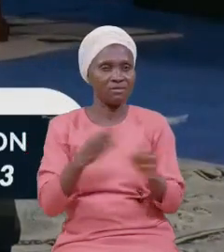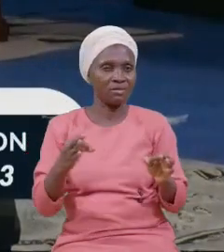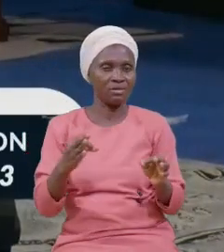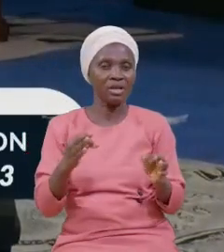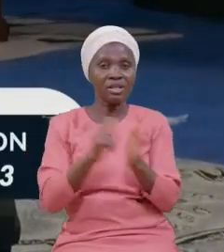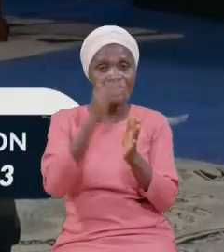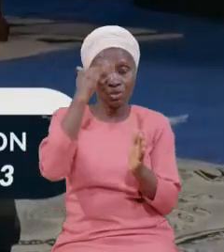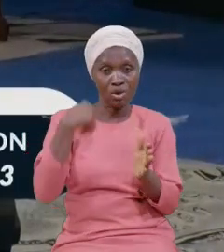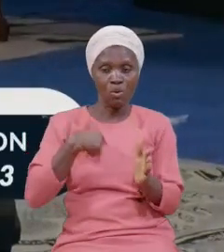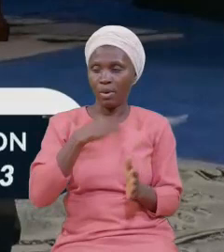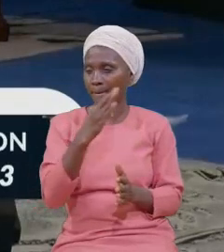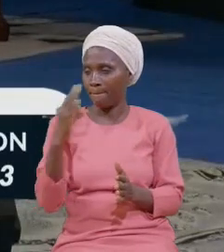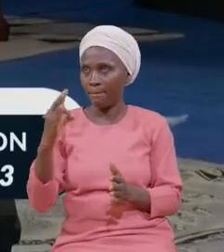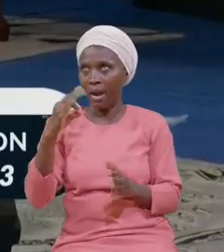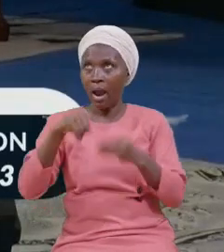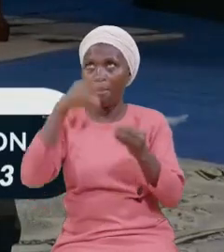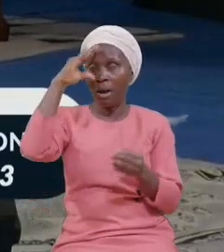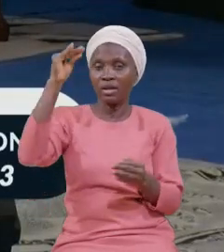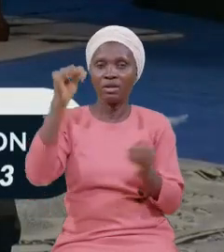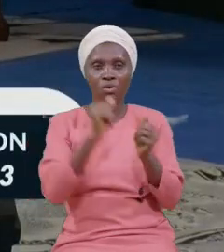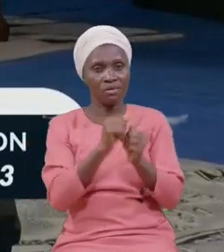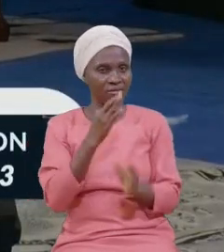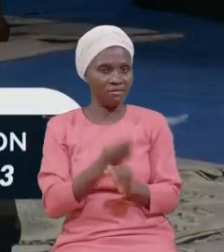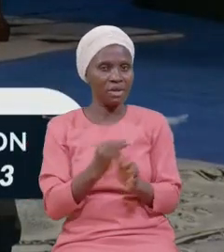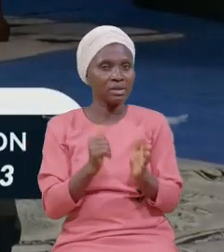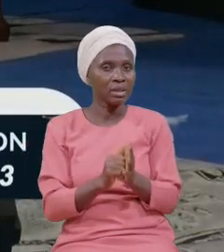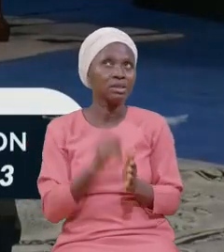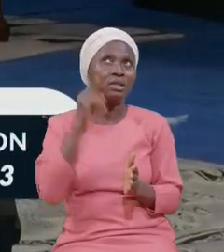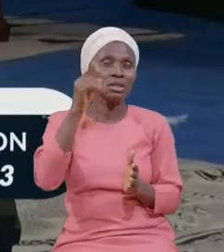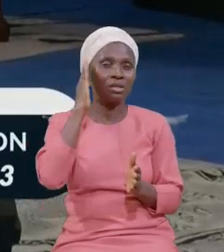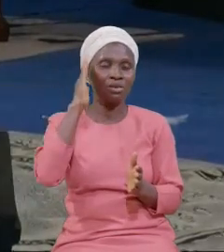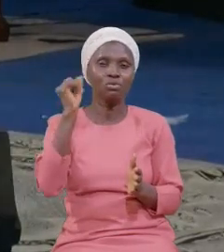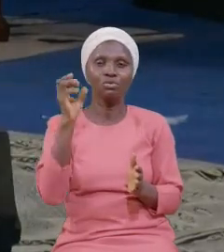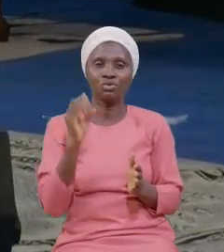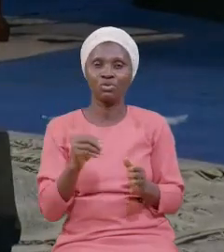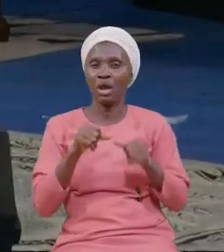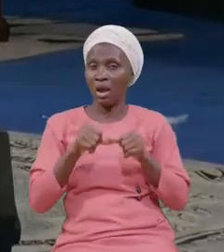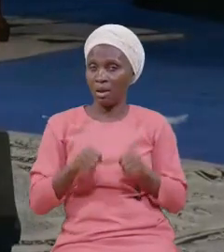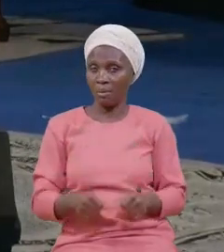him with faith, that he will so abide, dwell,